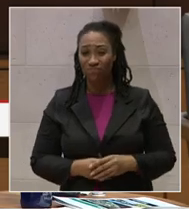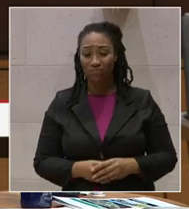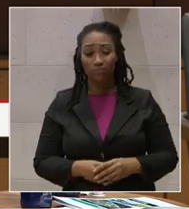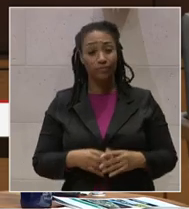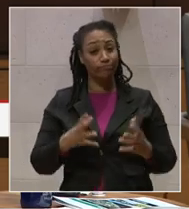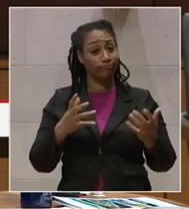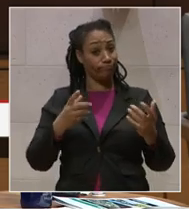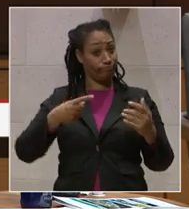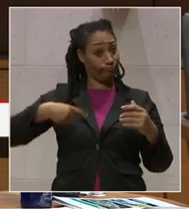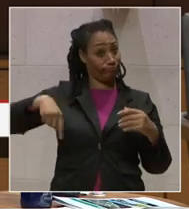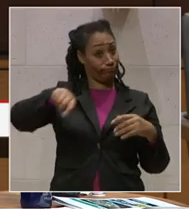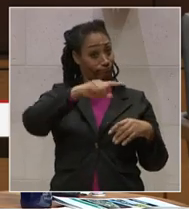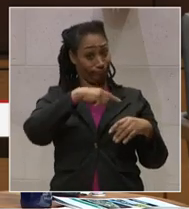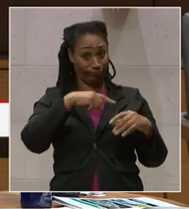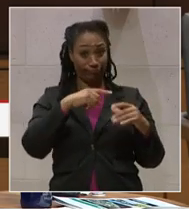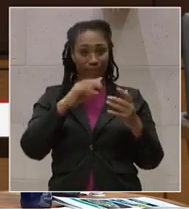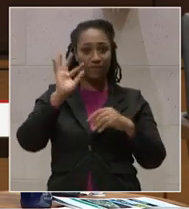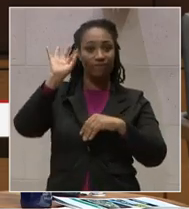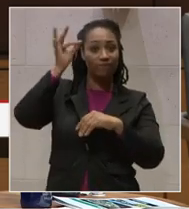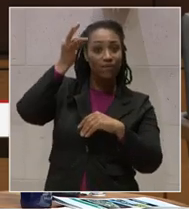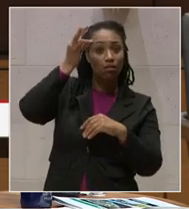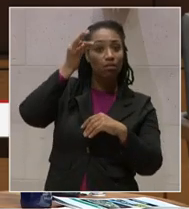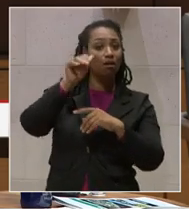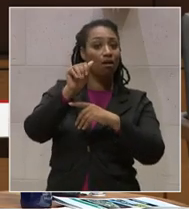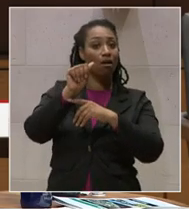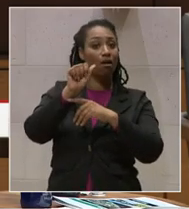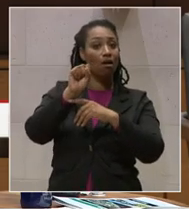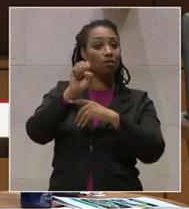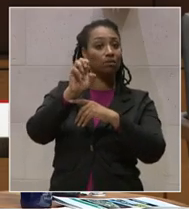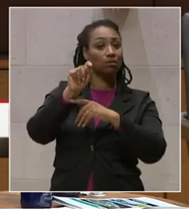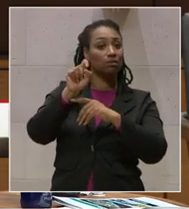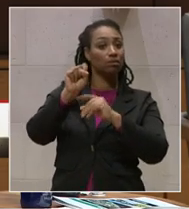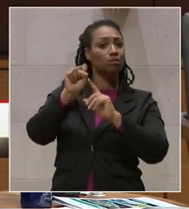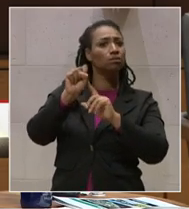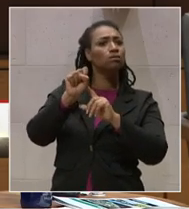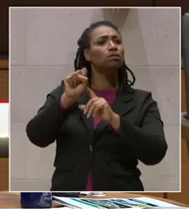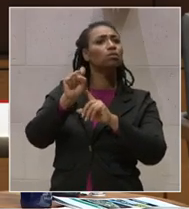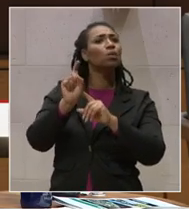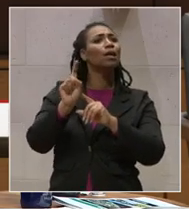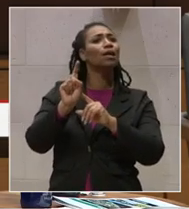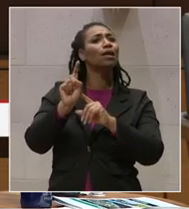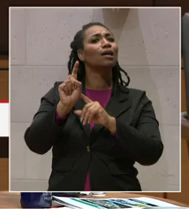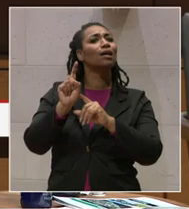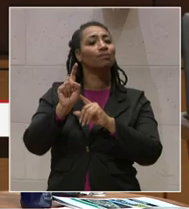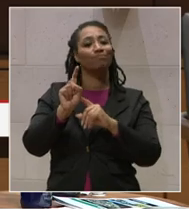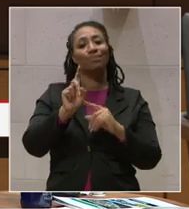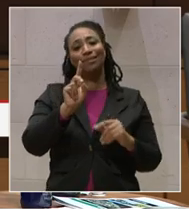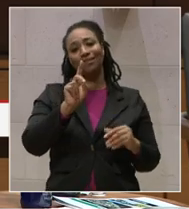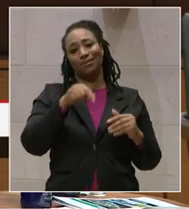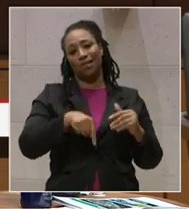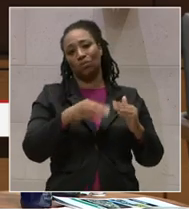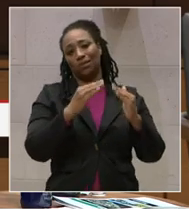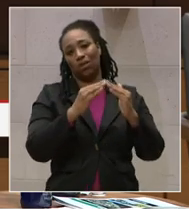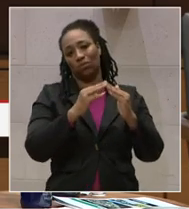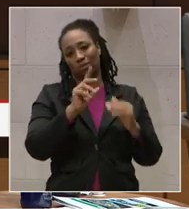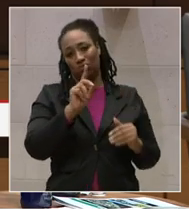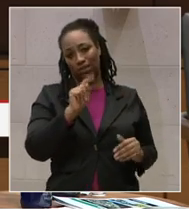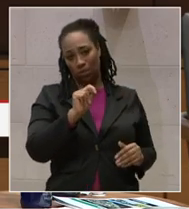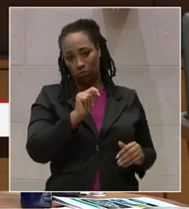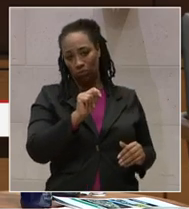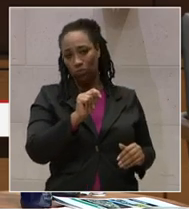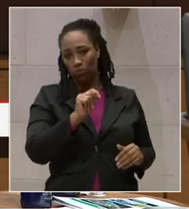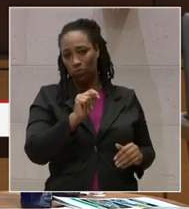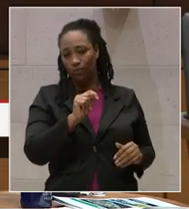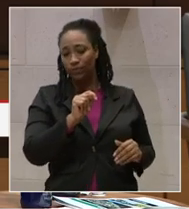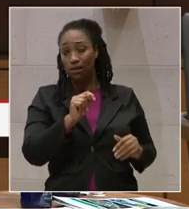to redevelop those and bring more housing to downtown. And also that offers us an opportunity